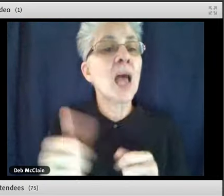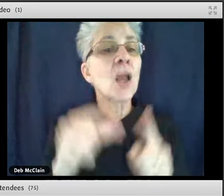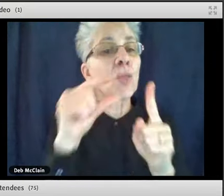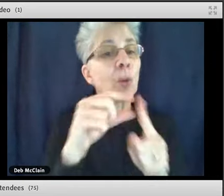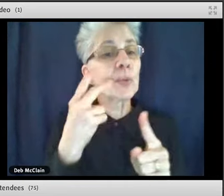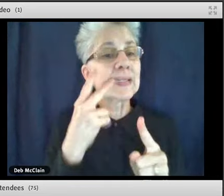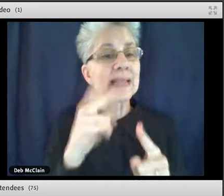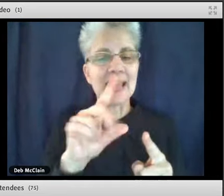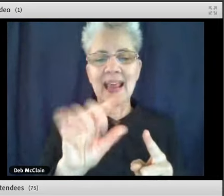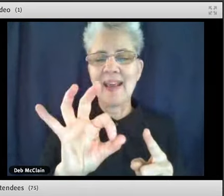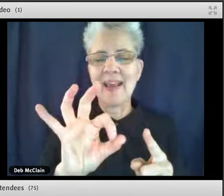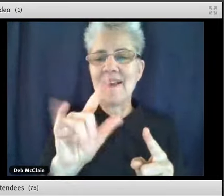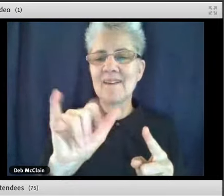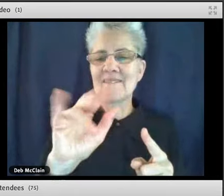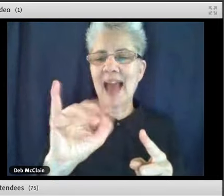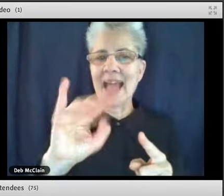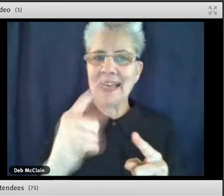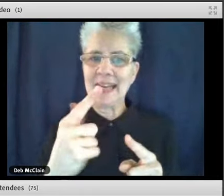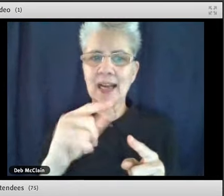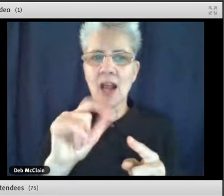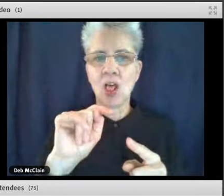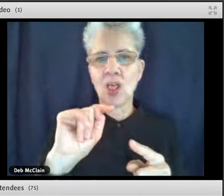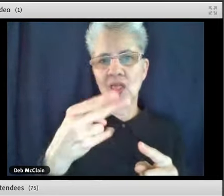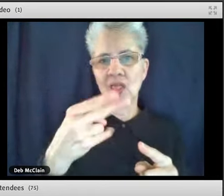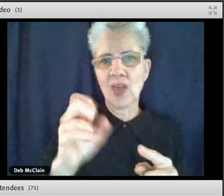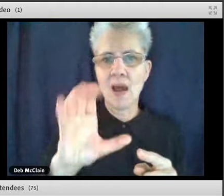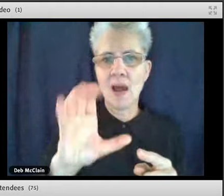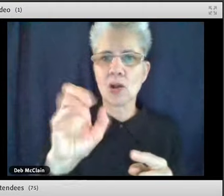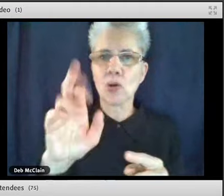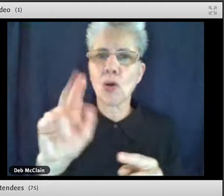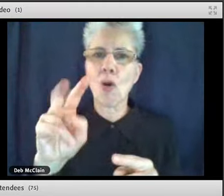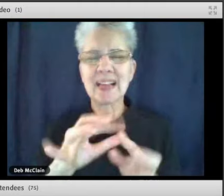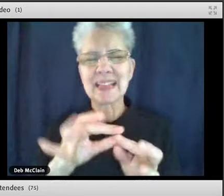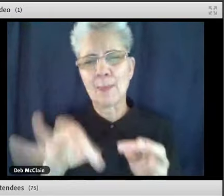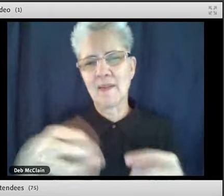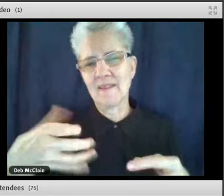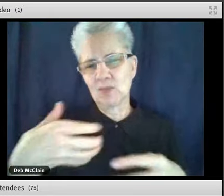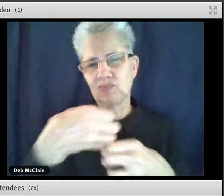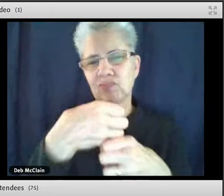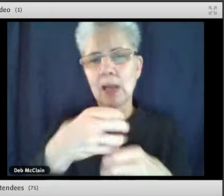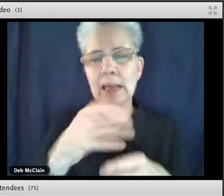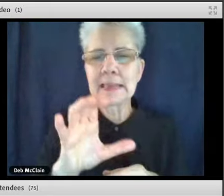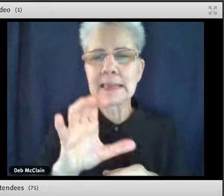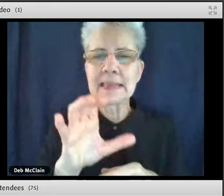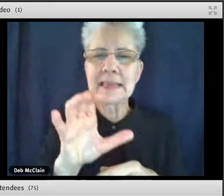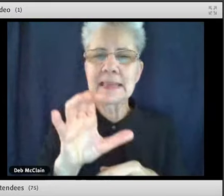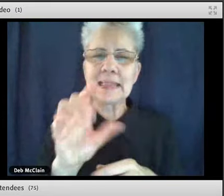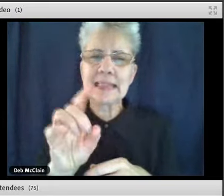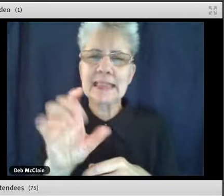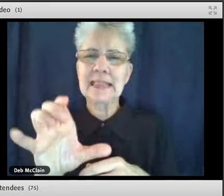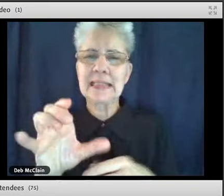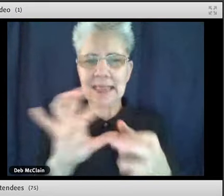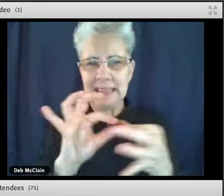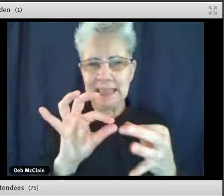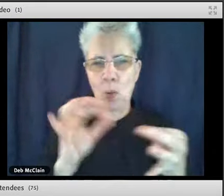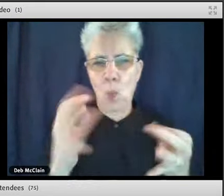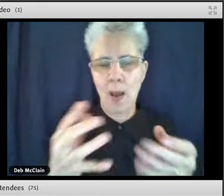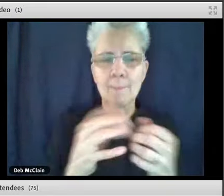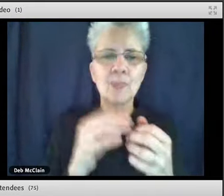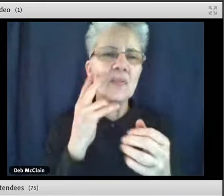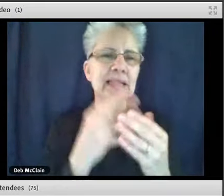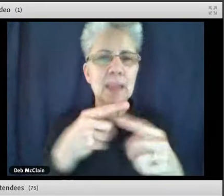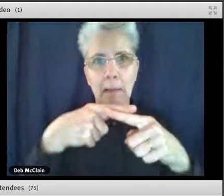curve, and this is kind of a very simplified version of it. The CDC, it's from the CDC. I've seen some really complicated